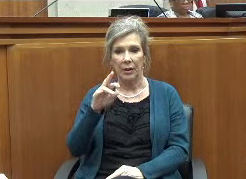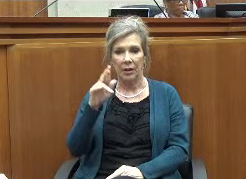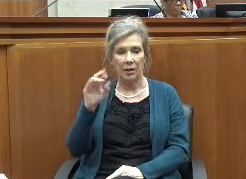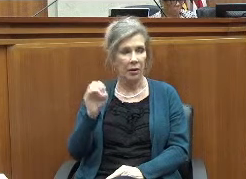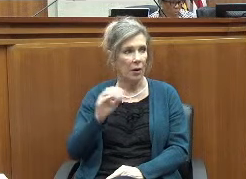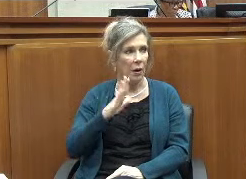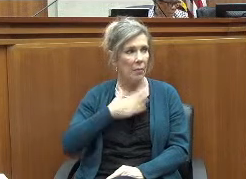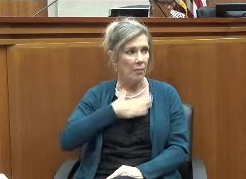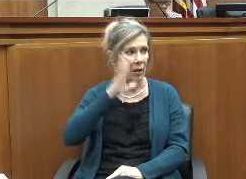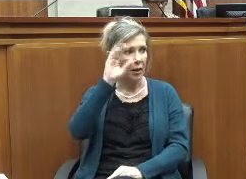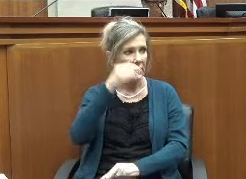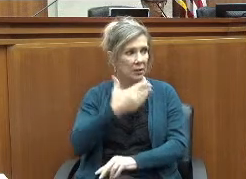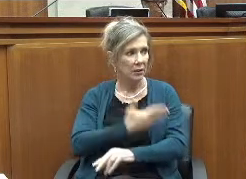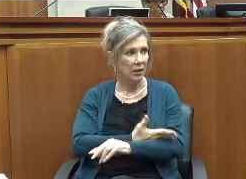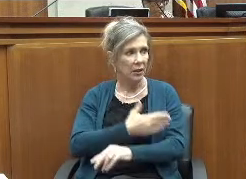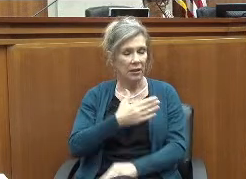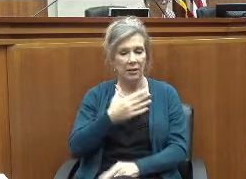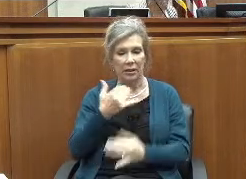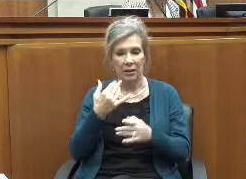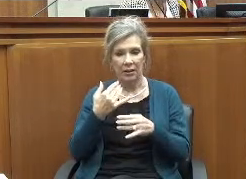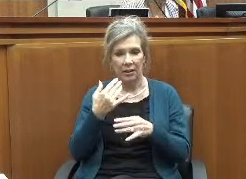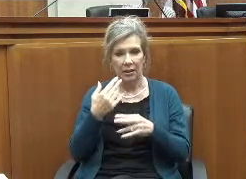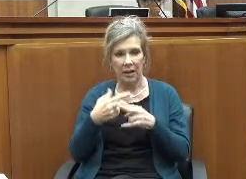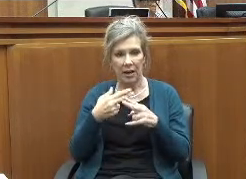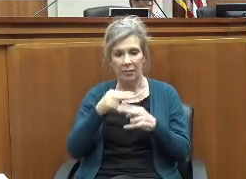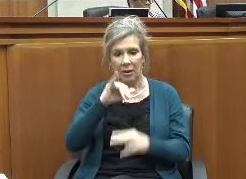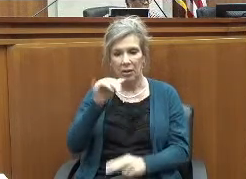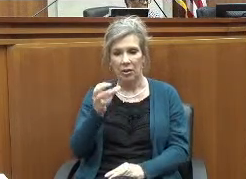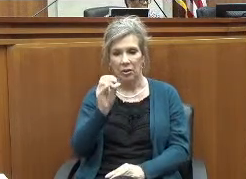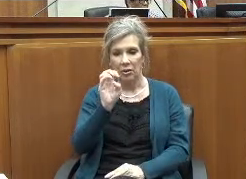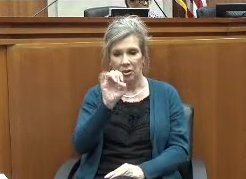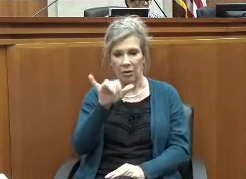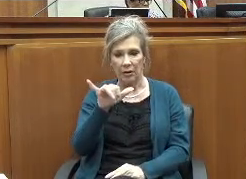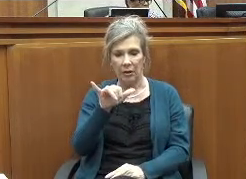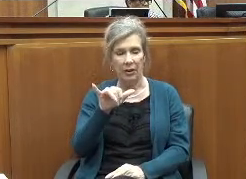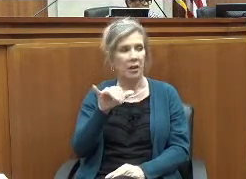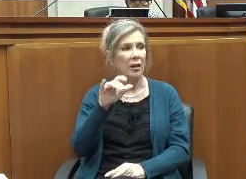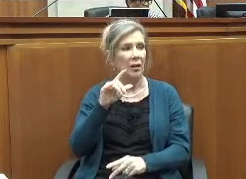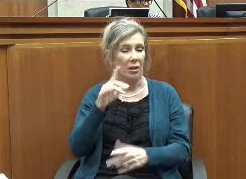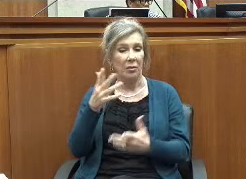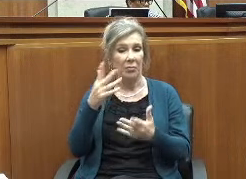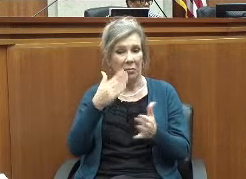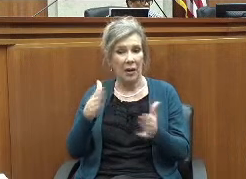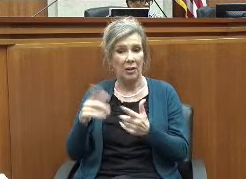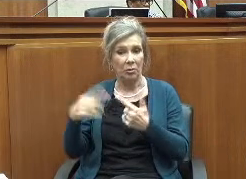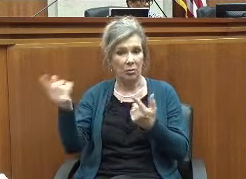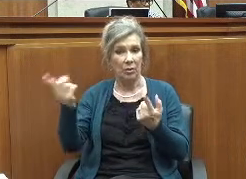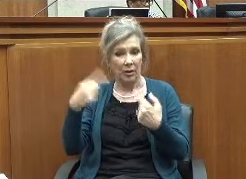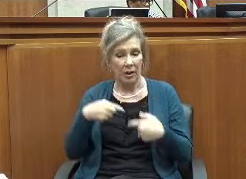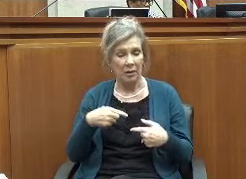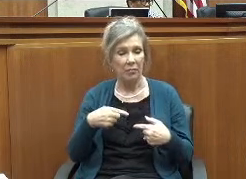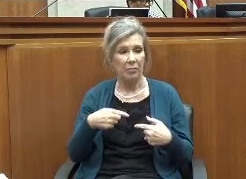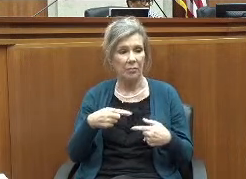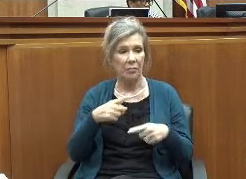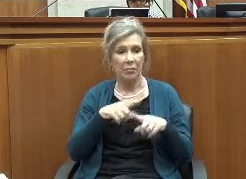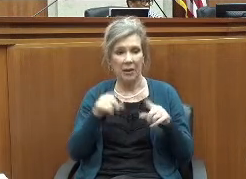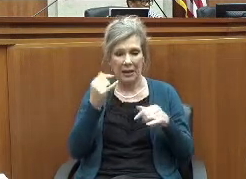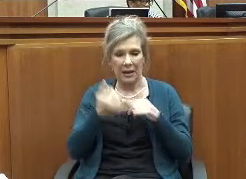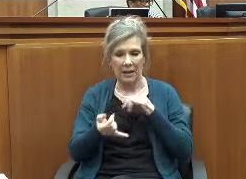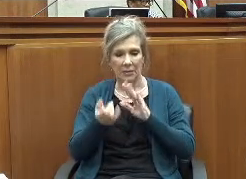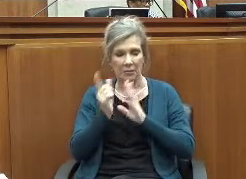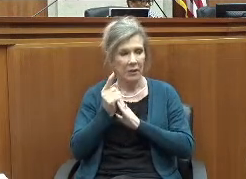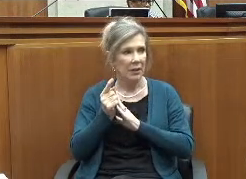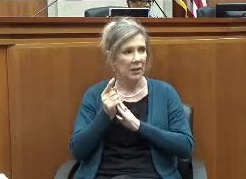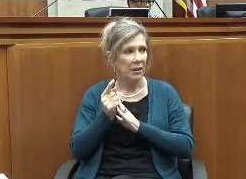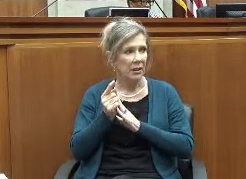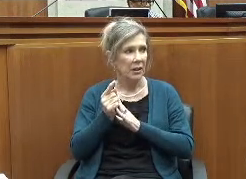my son, Joey St. Pierre, who was going to be here, but due to last minute work appointment, had a